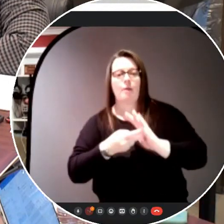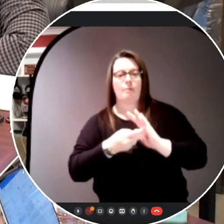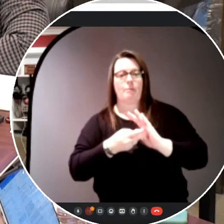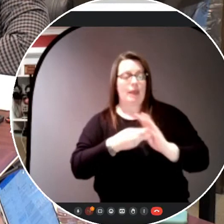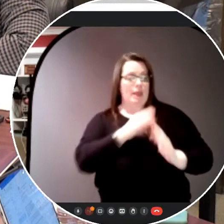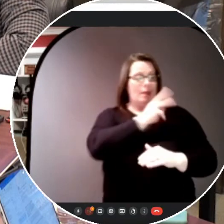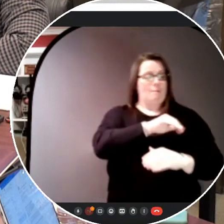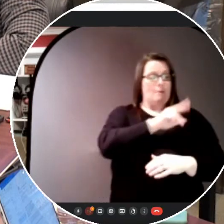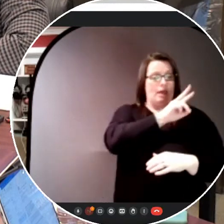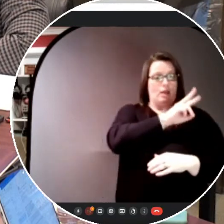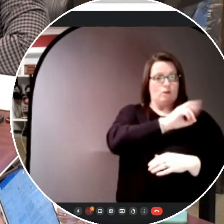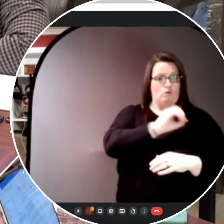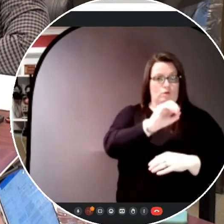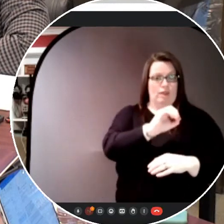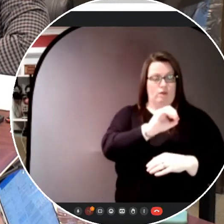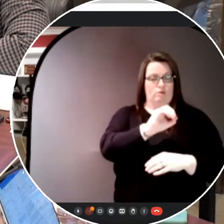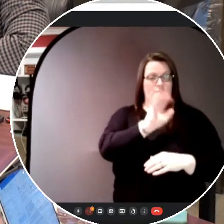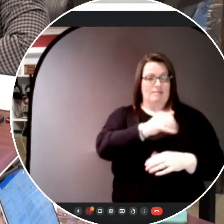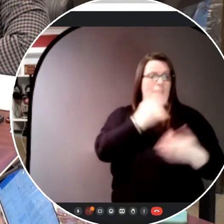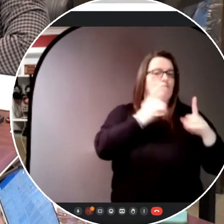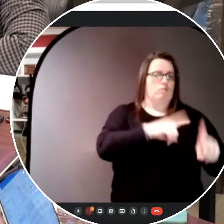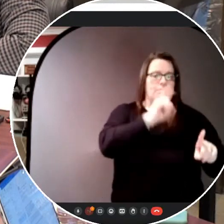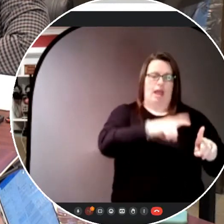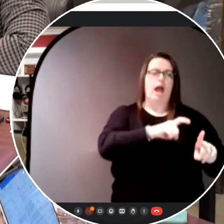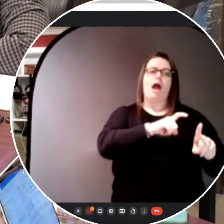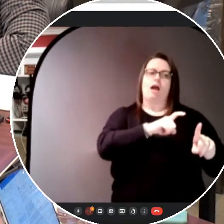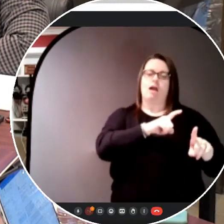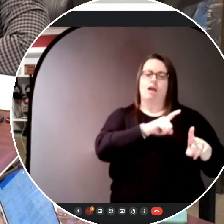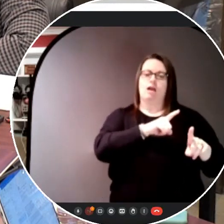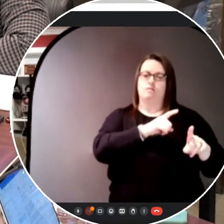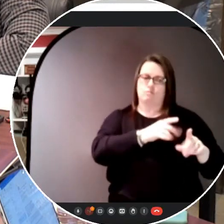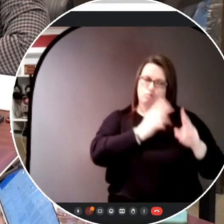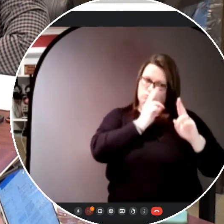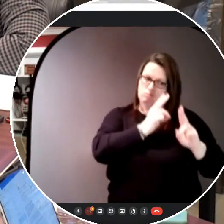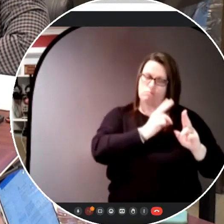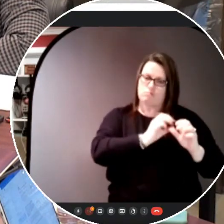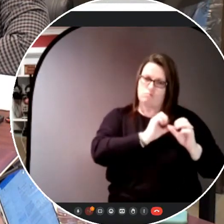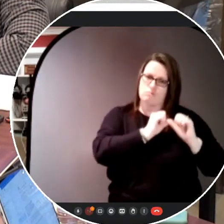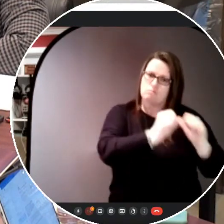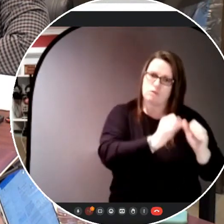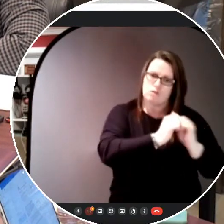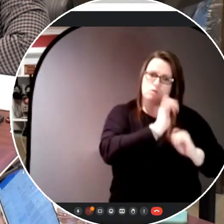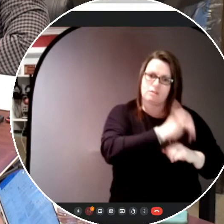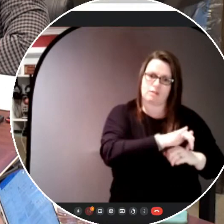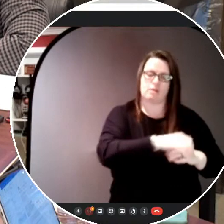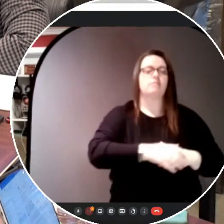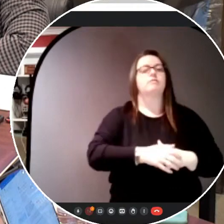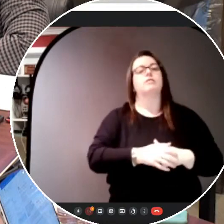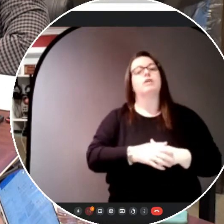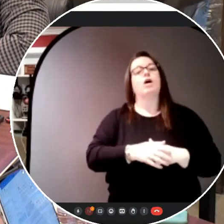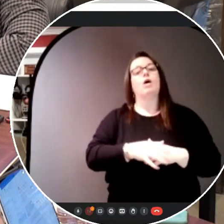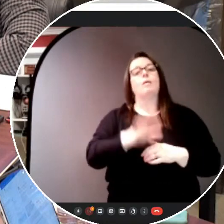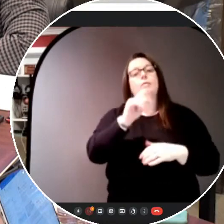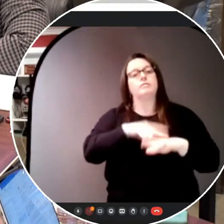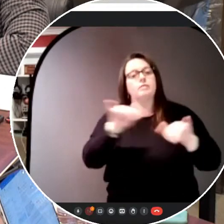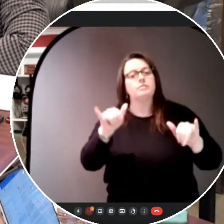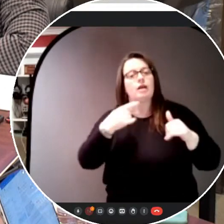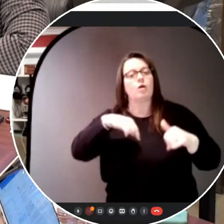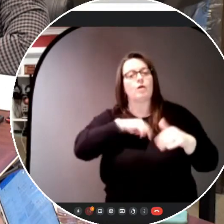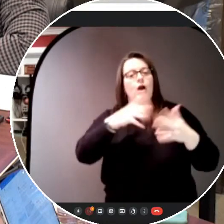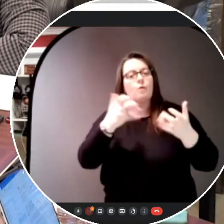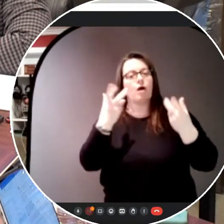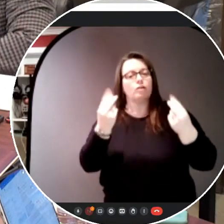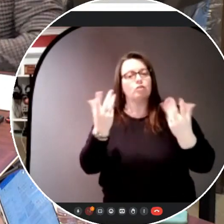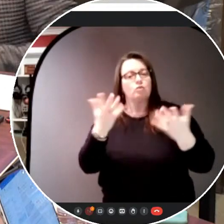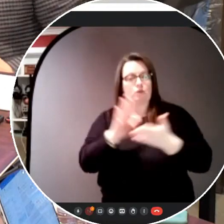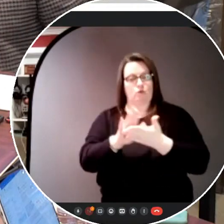agreement. To move on from that, we, wherever possible, want to separate our school sites. So we will establish